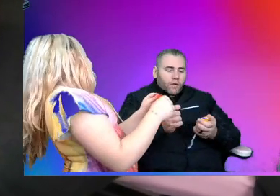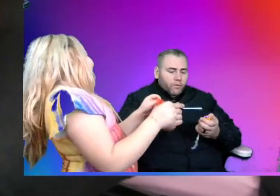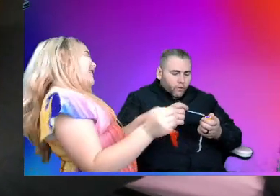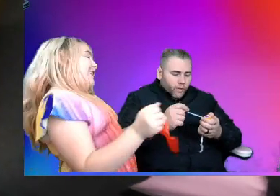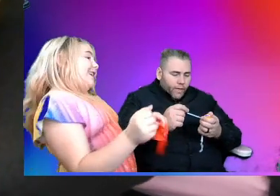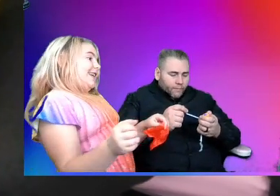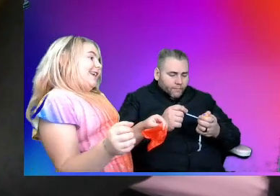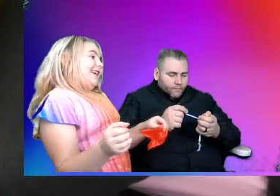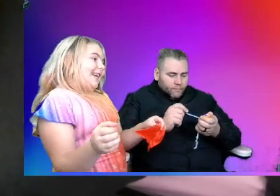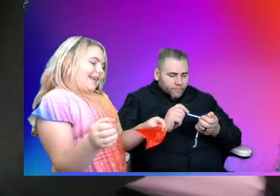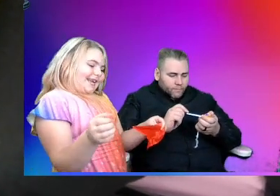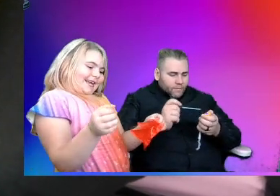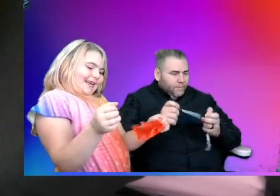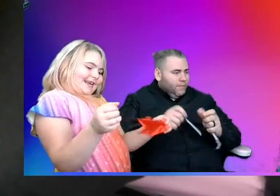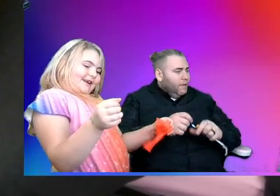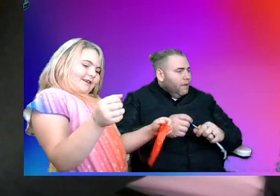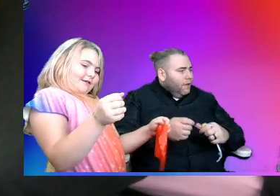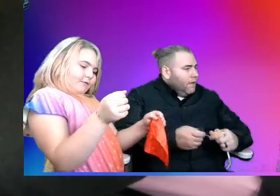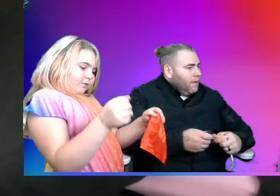Wowzers. How'd you do that?